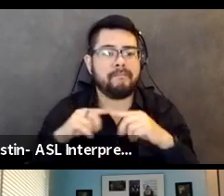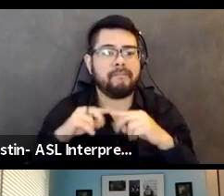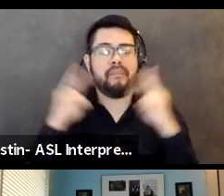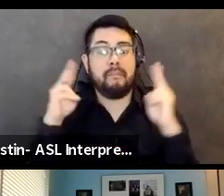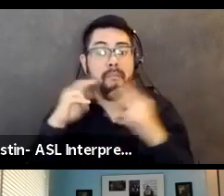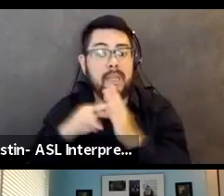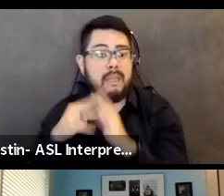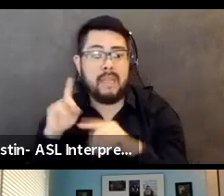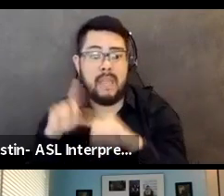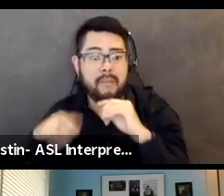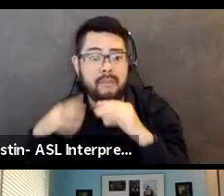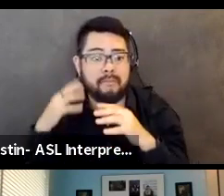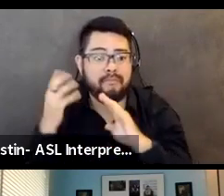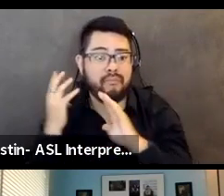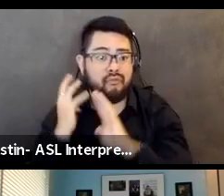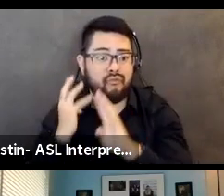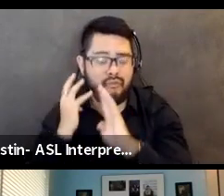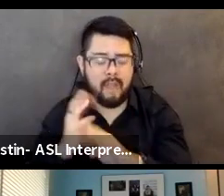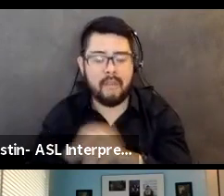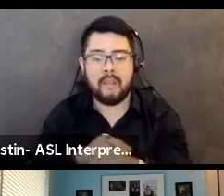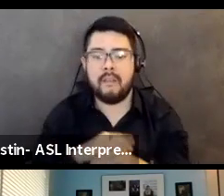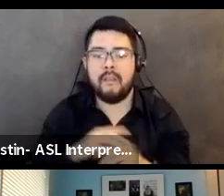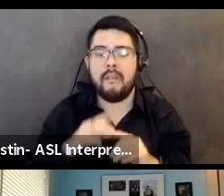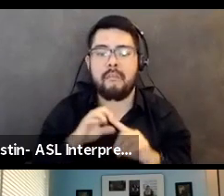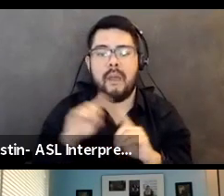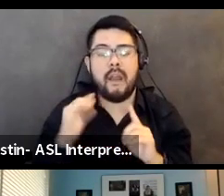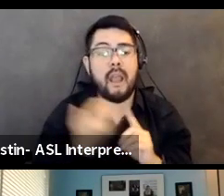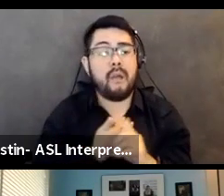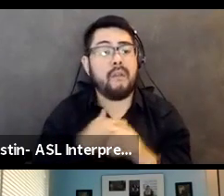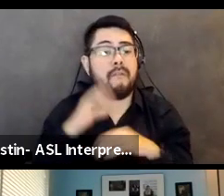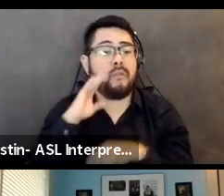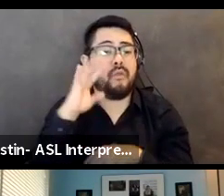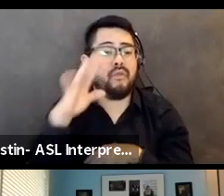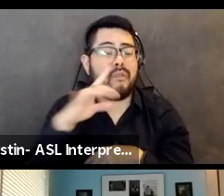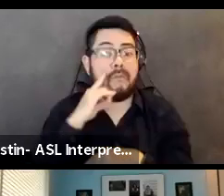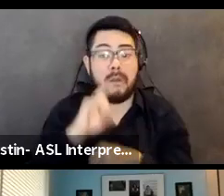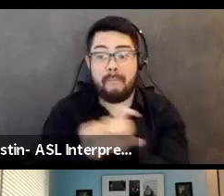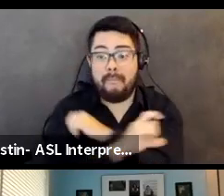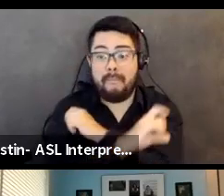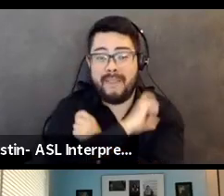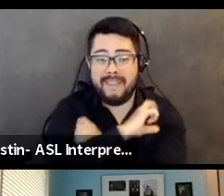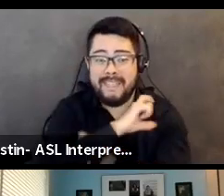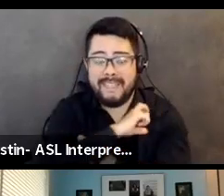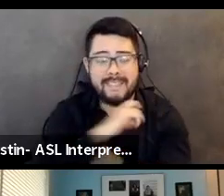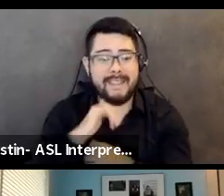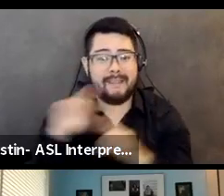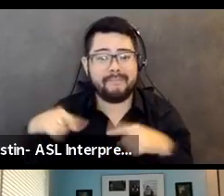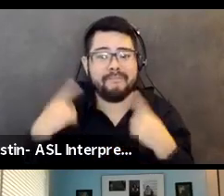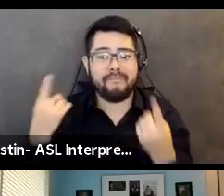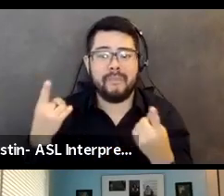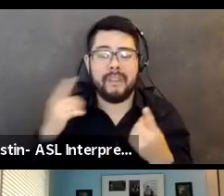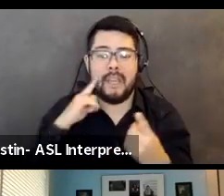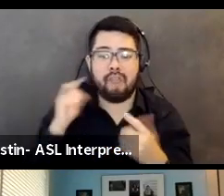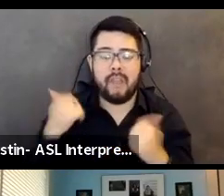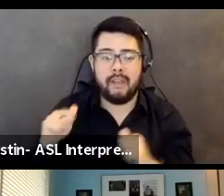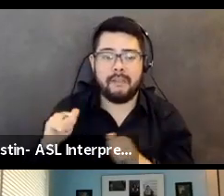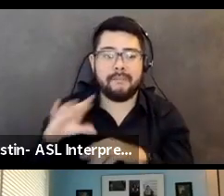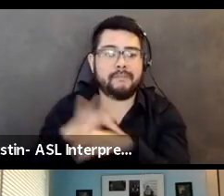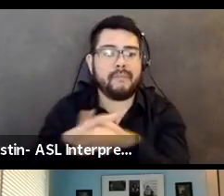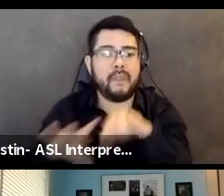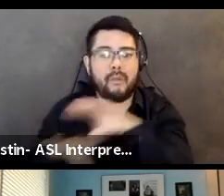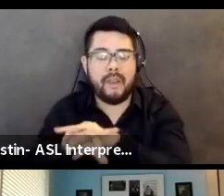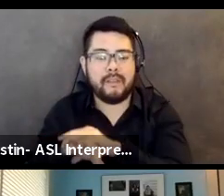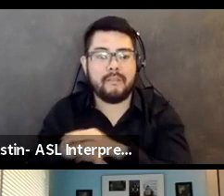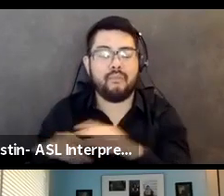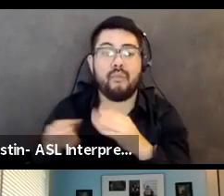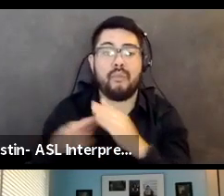future a future free of police an institution that's historic origins rest in the protection of property not their lives